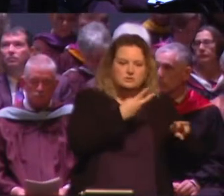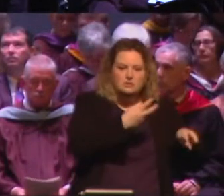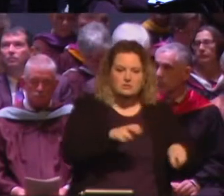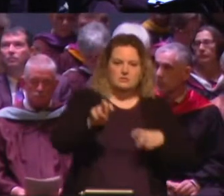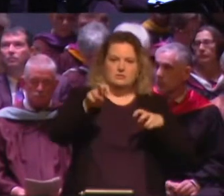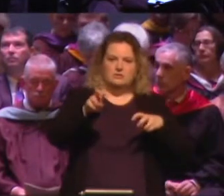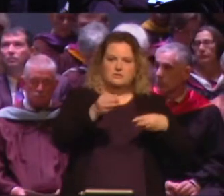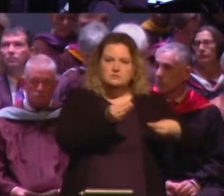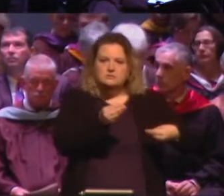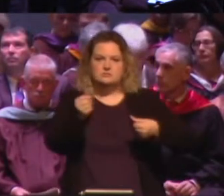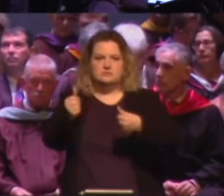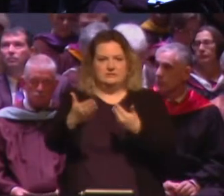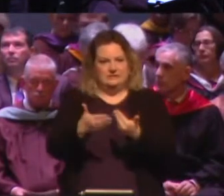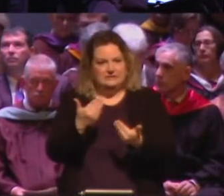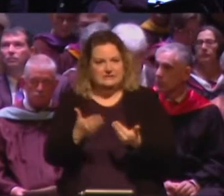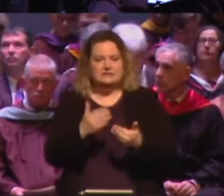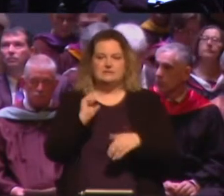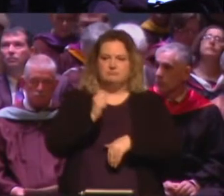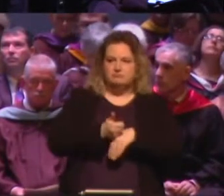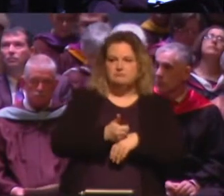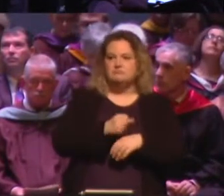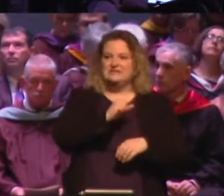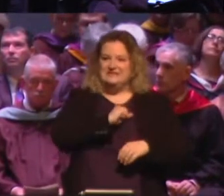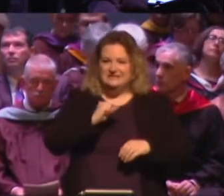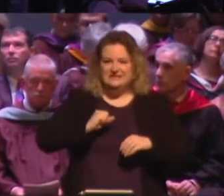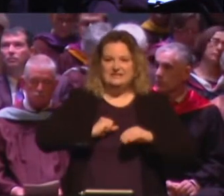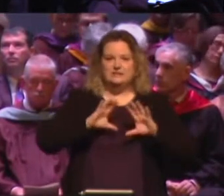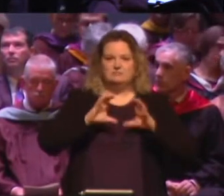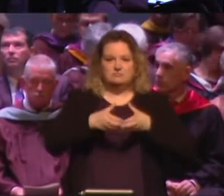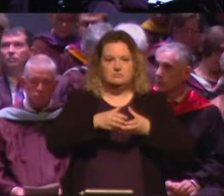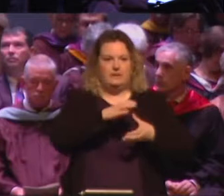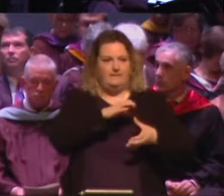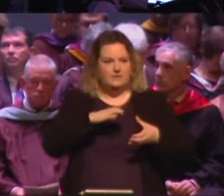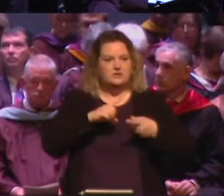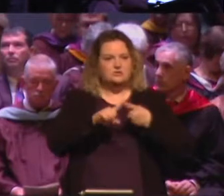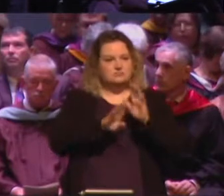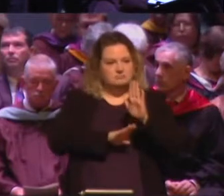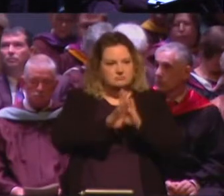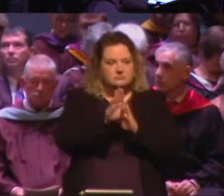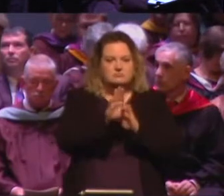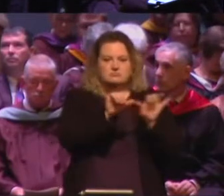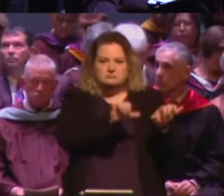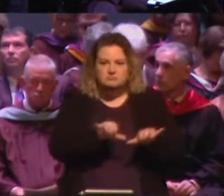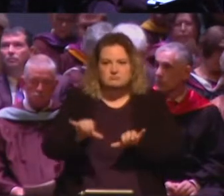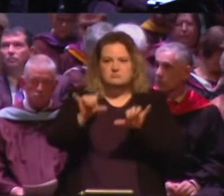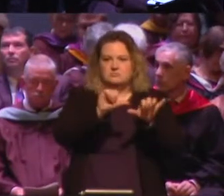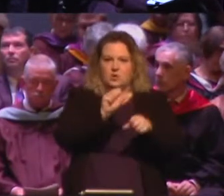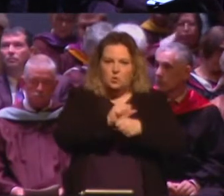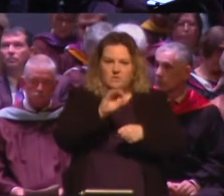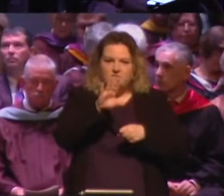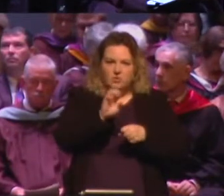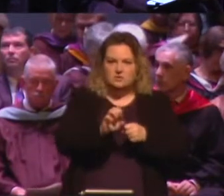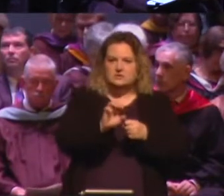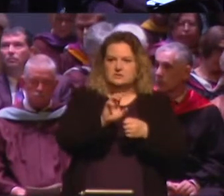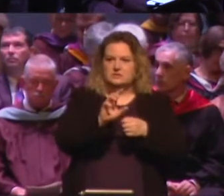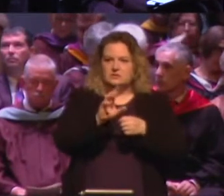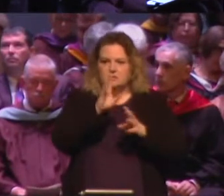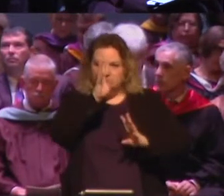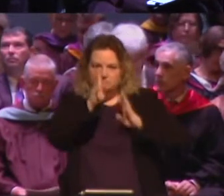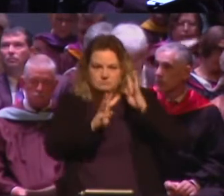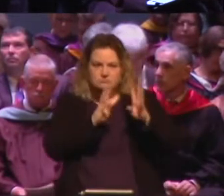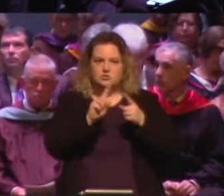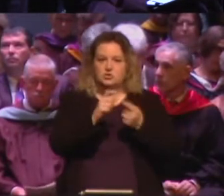a special Senate proviso committee to help develop a comprehensive workforce development strategy to help close the skills